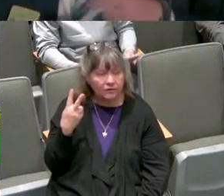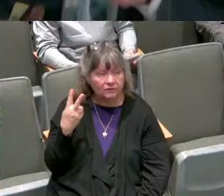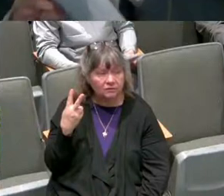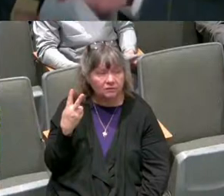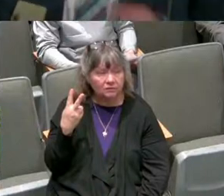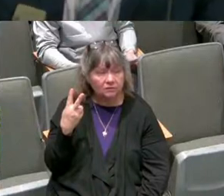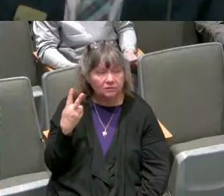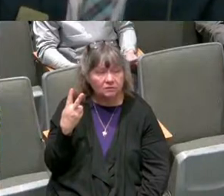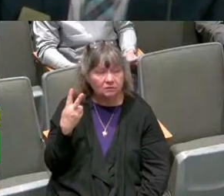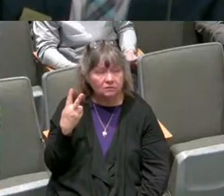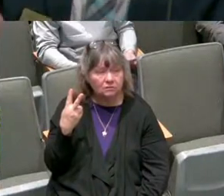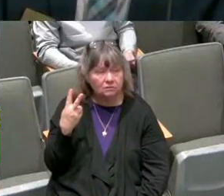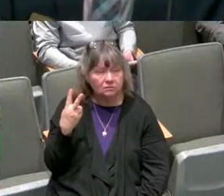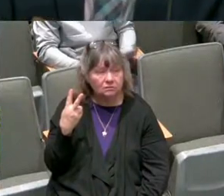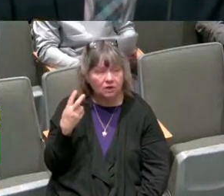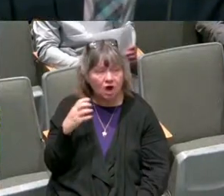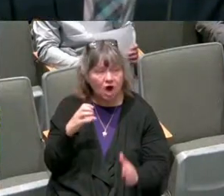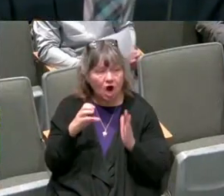12.